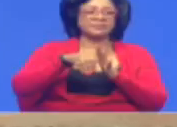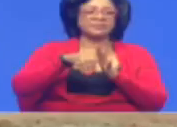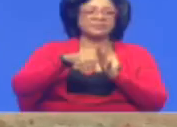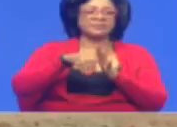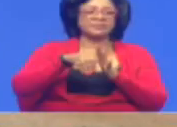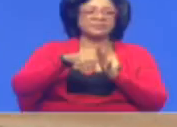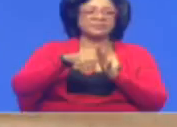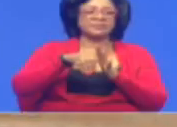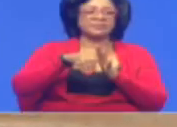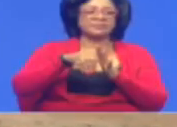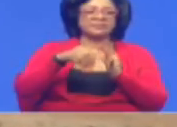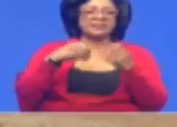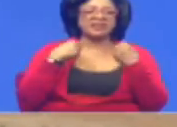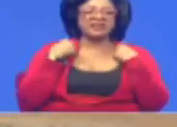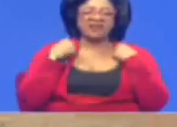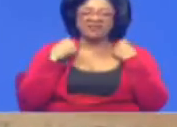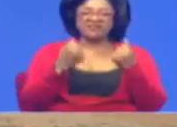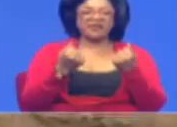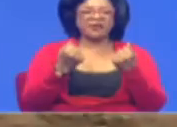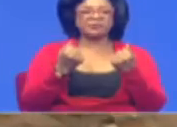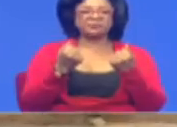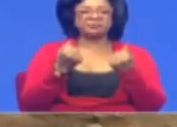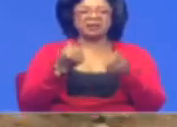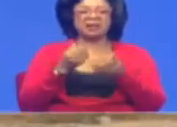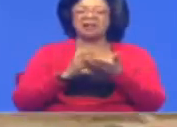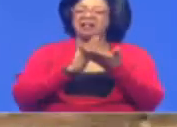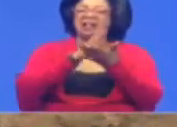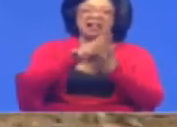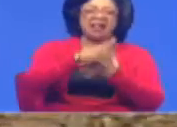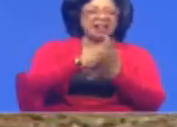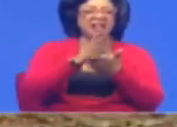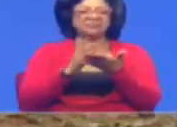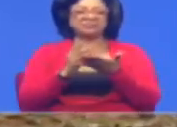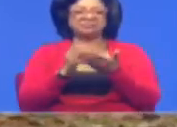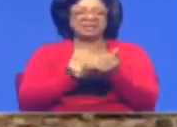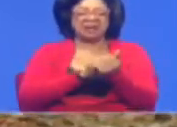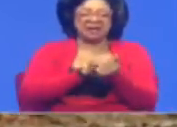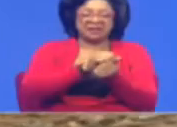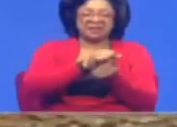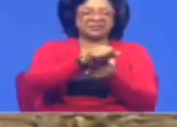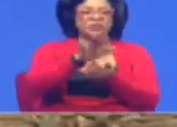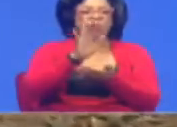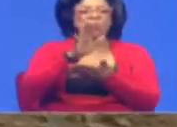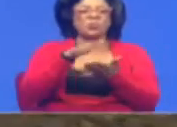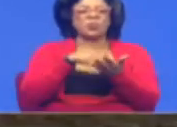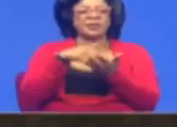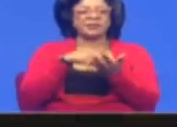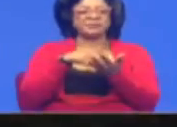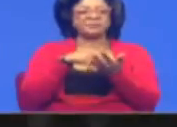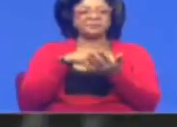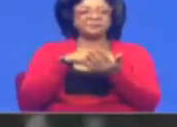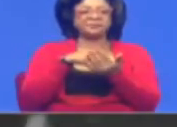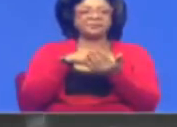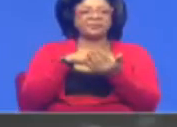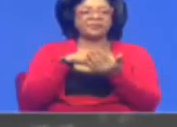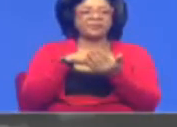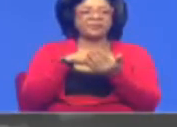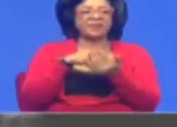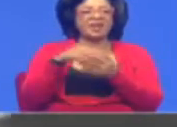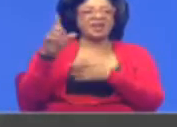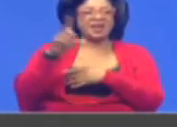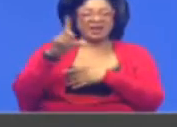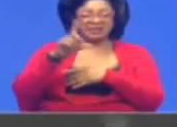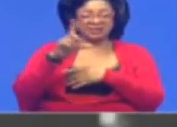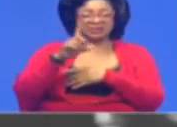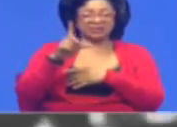Or vehicles rolling over the graves, crushing the weak earth into the cavities below. The Lang'ata Cemetery